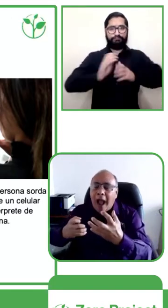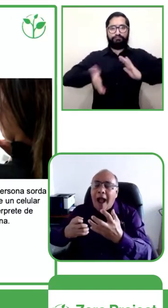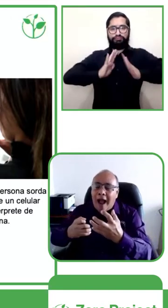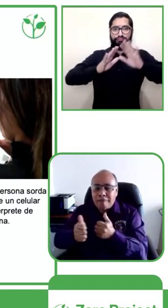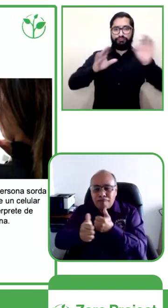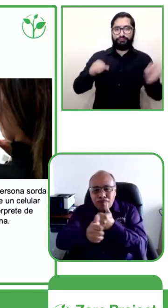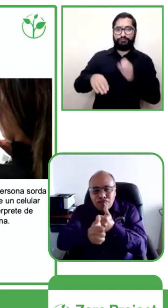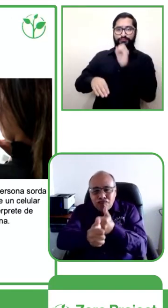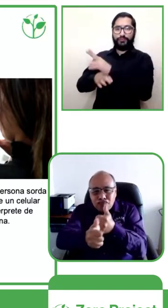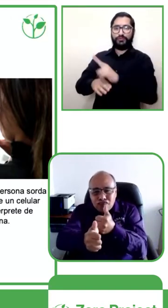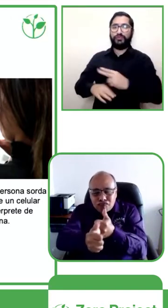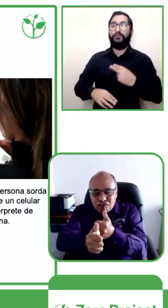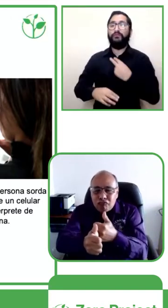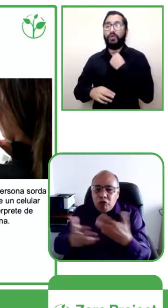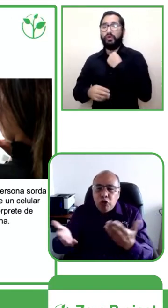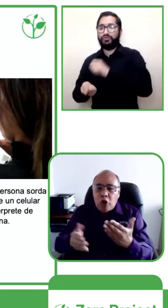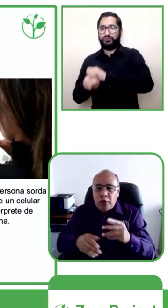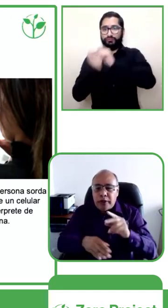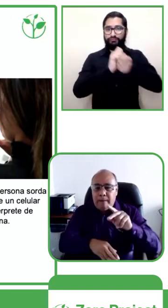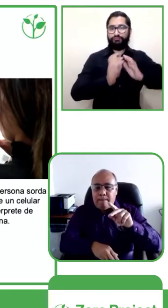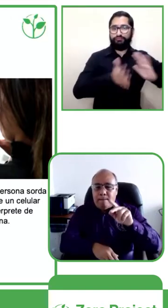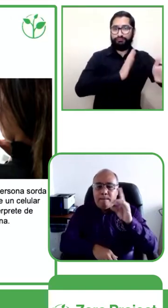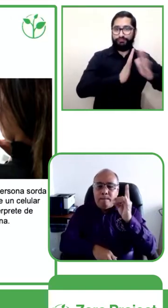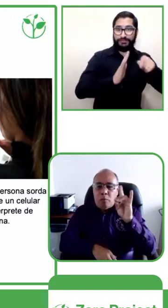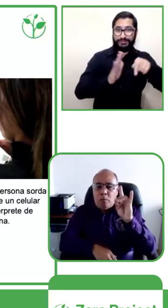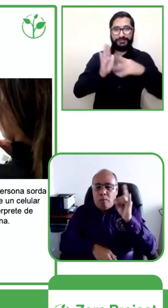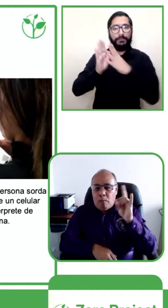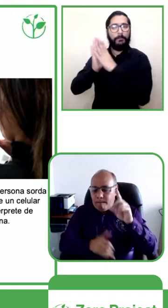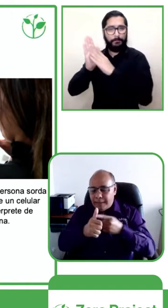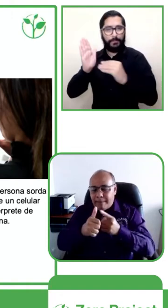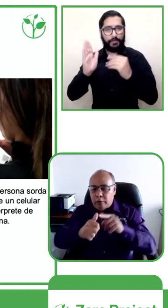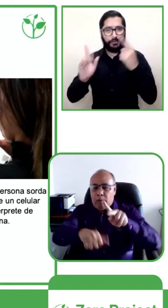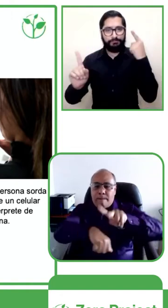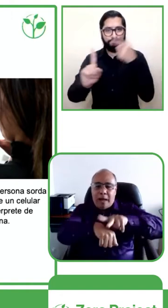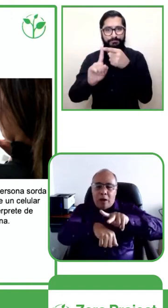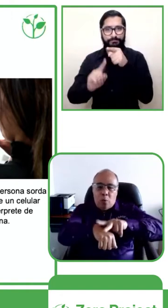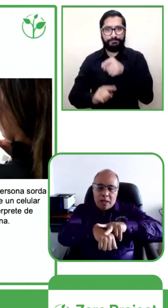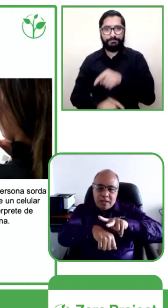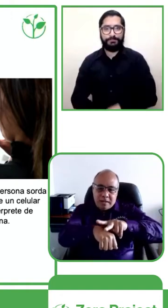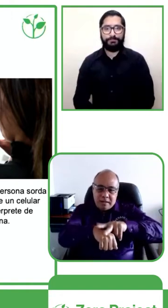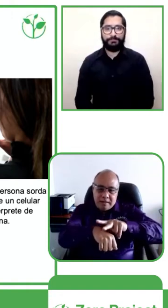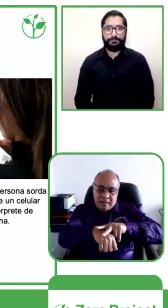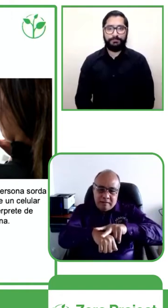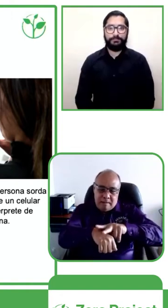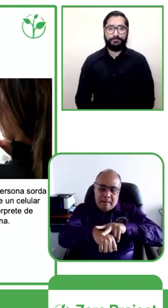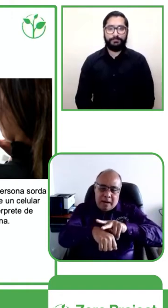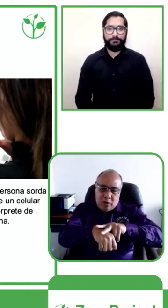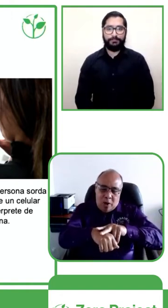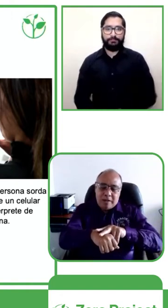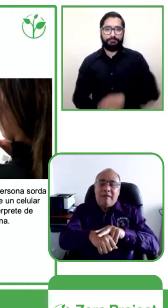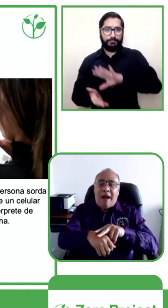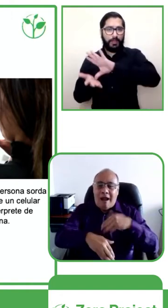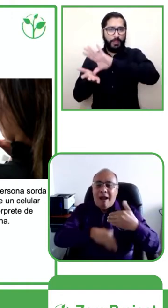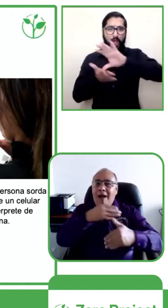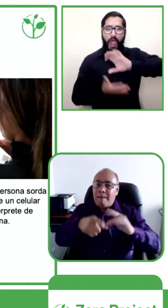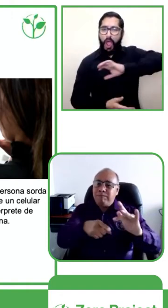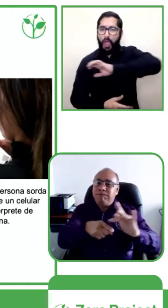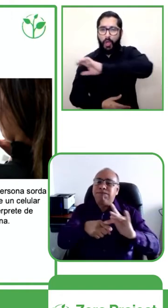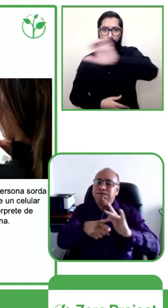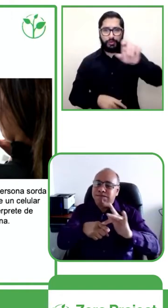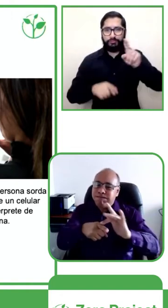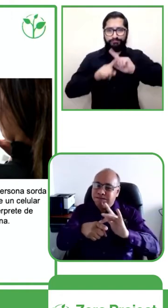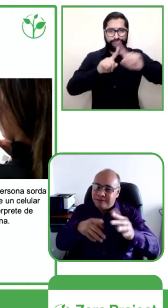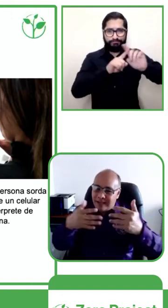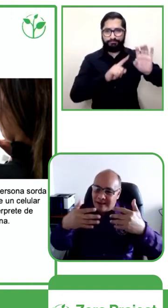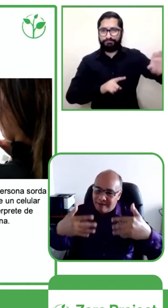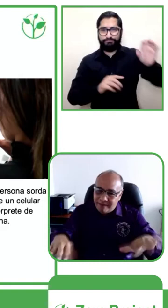audio voice notes to reply. This model has been implemented in several countries, and we've